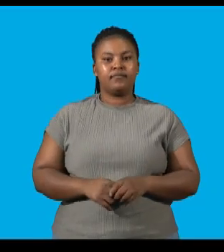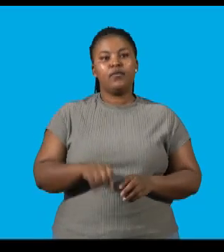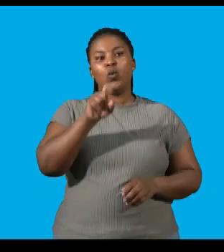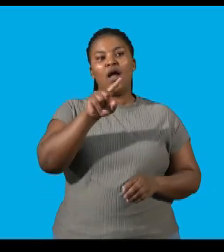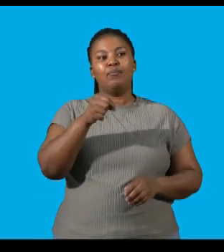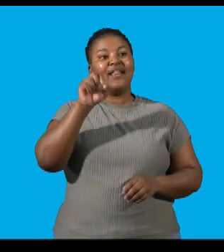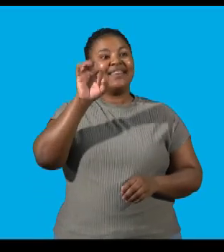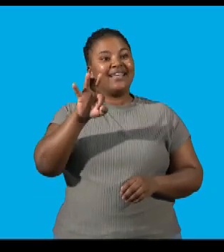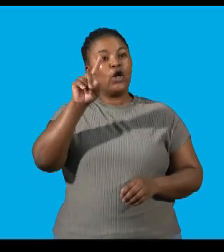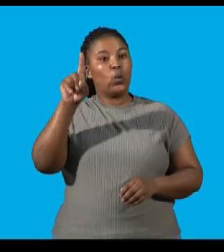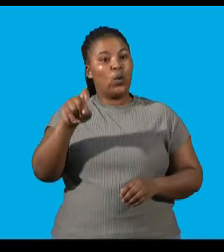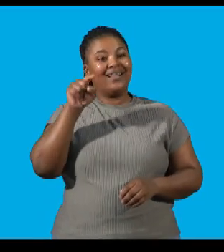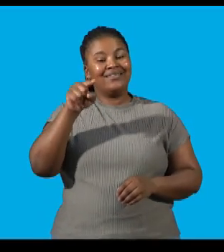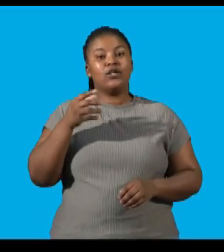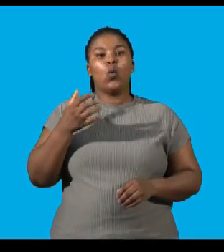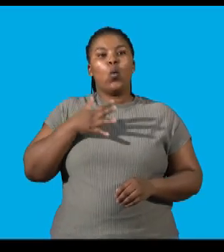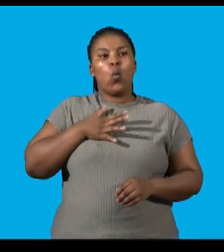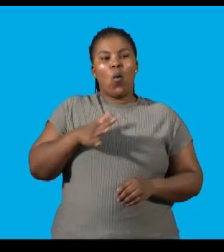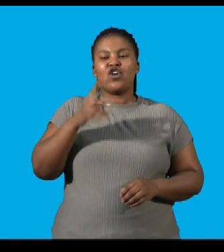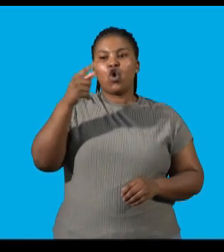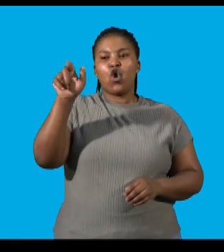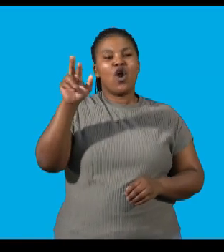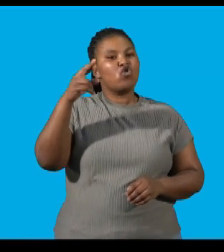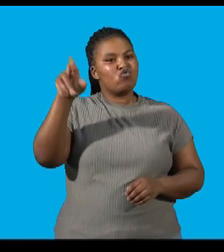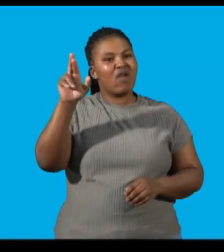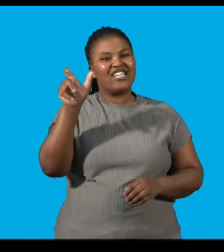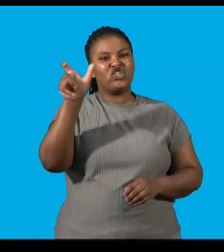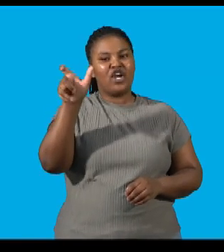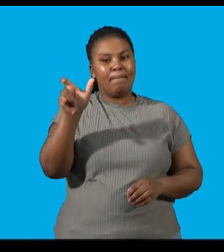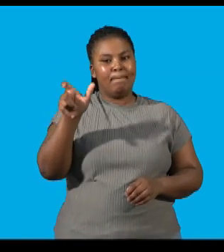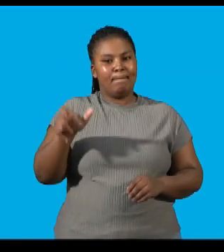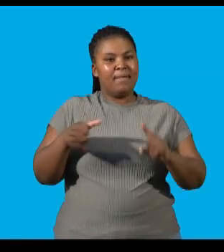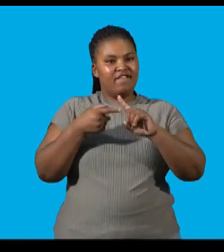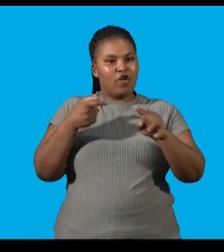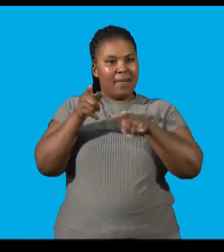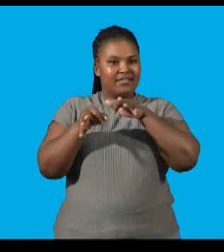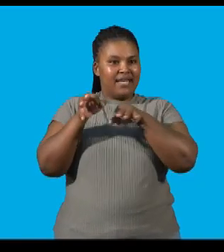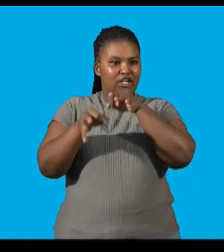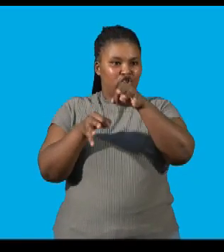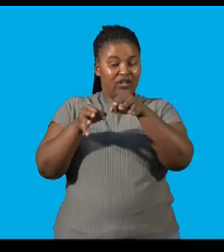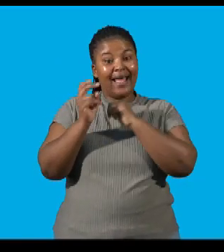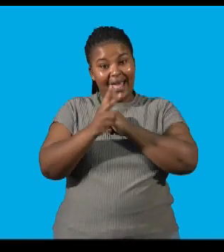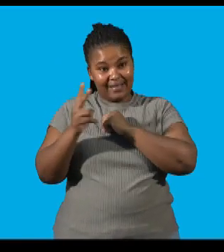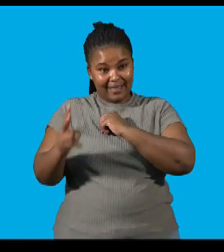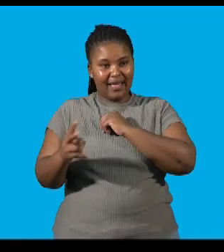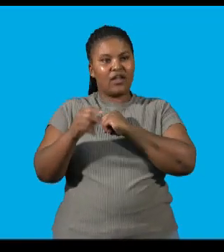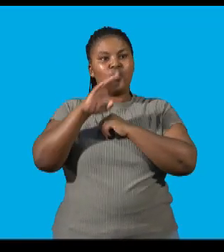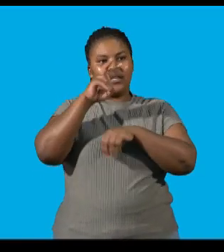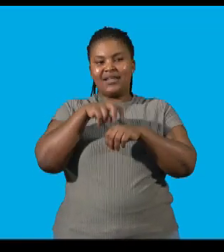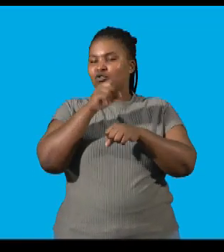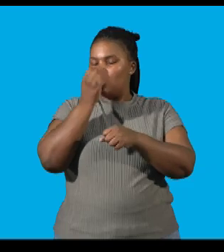Now 1.3 questions, they require you to give a correct term from the given descriptions. Once